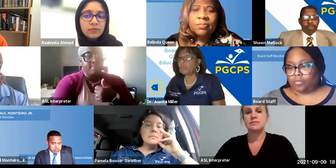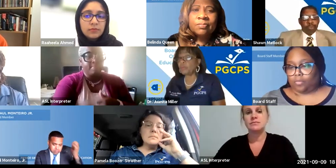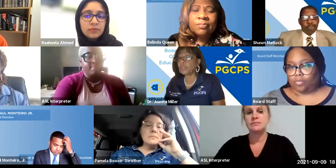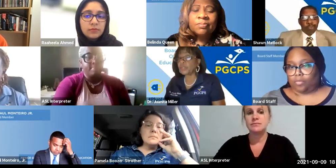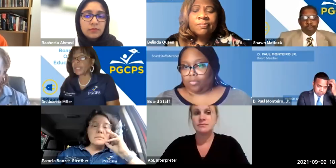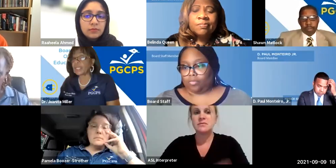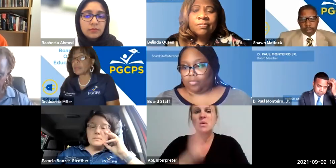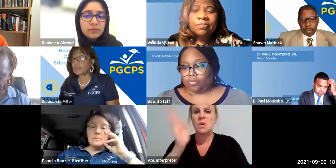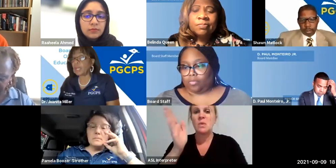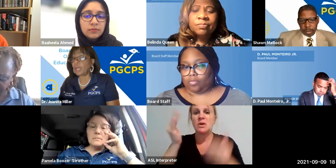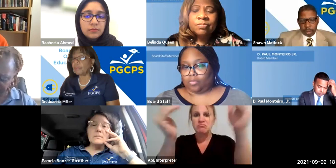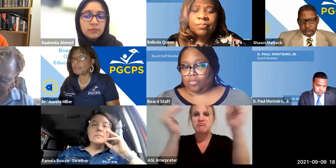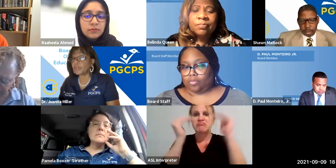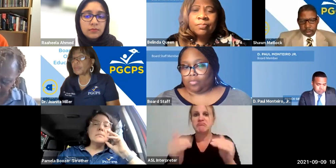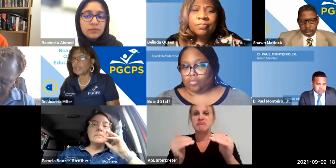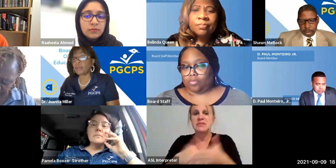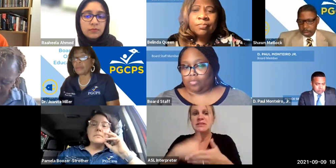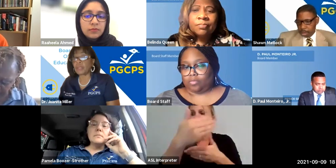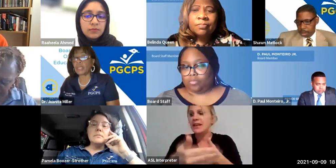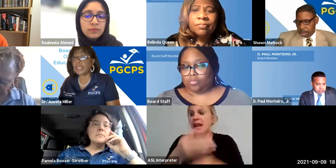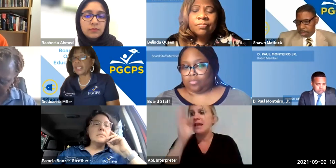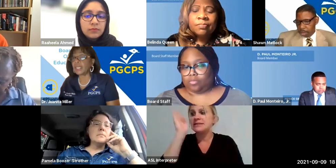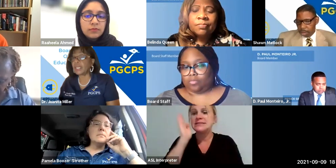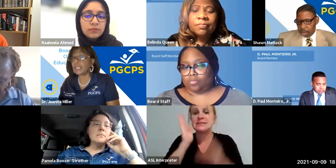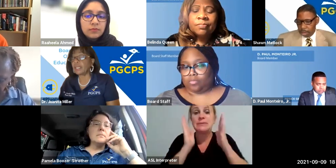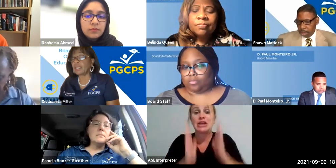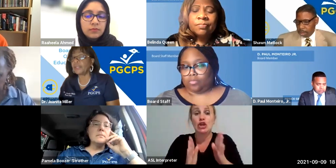Well, we'll move on to the next speaker,